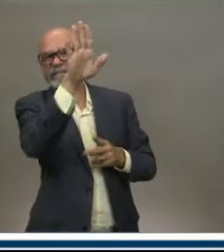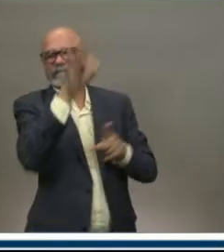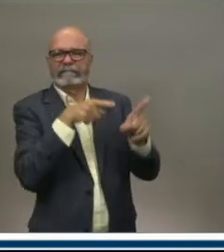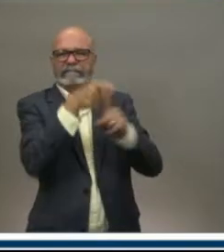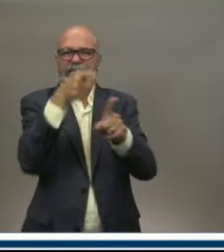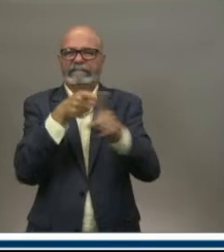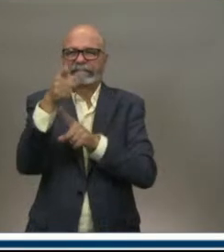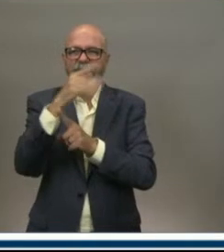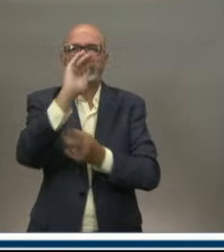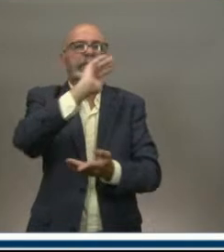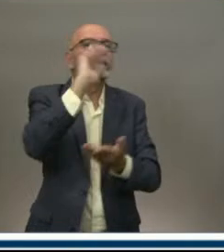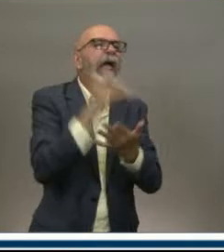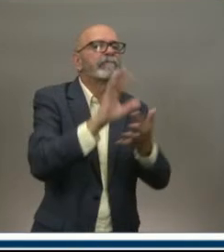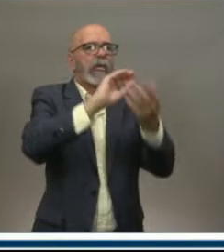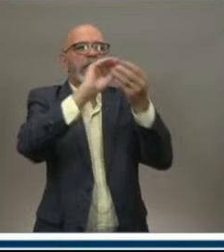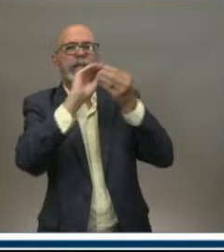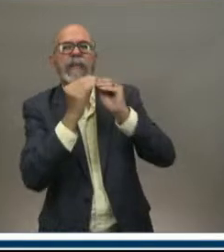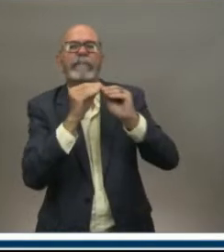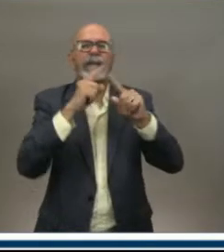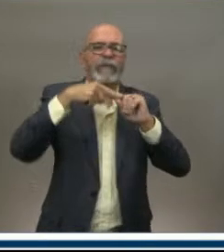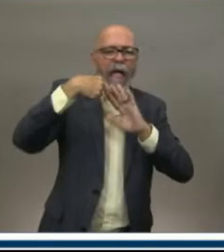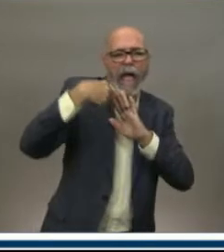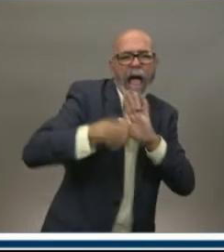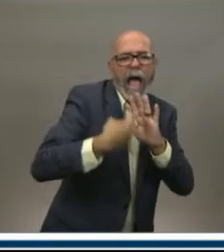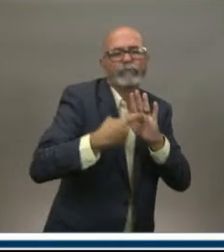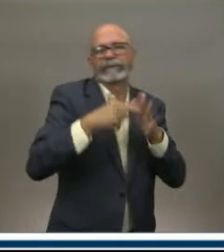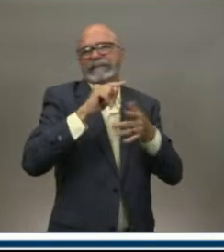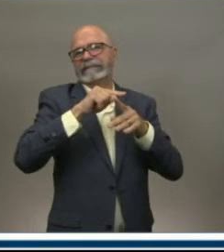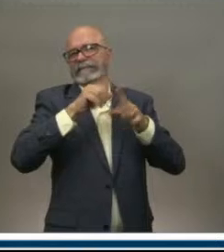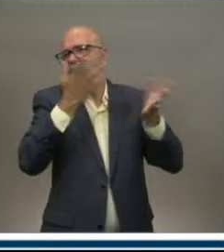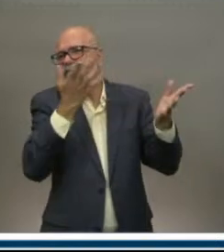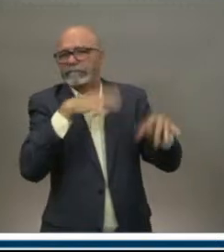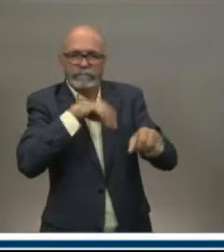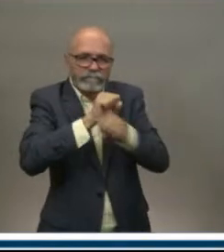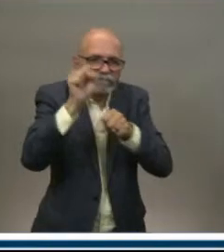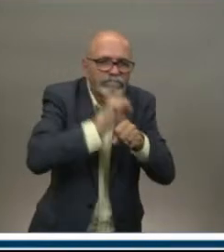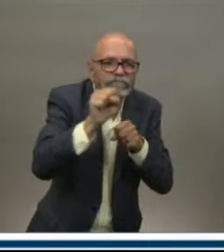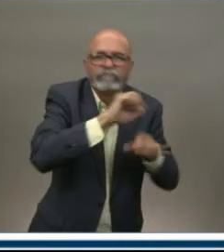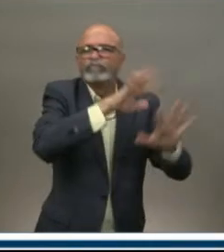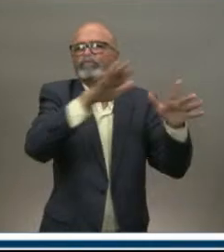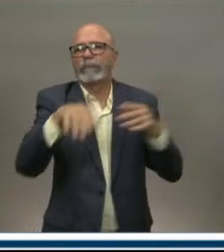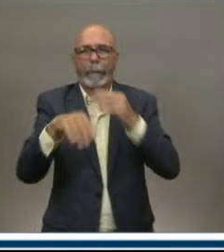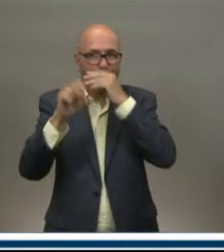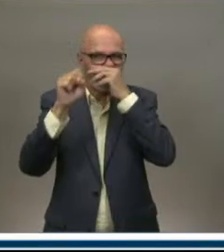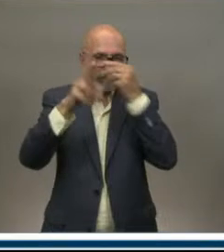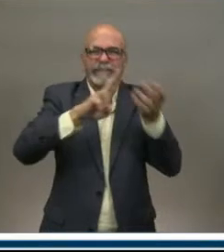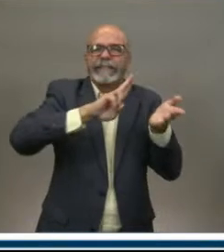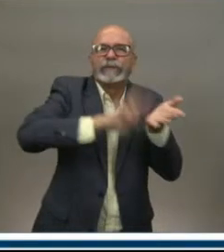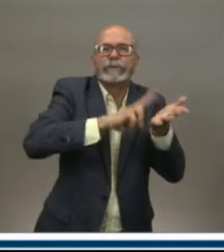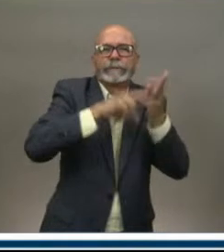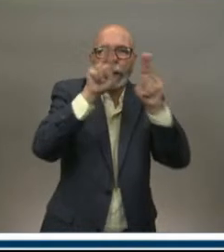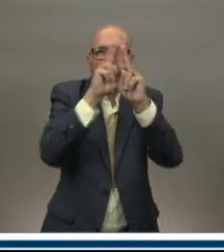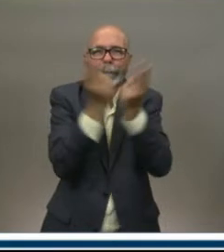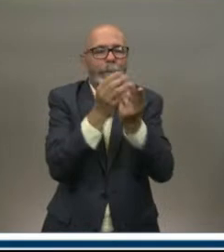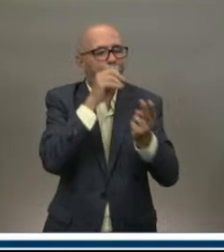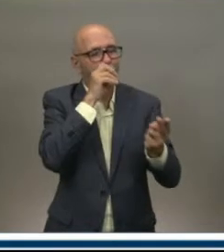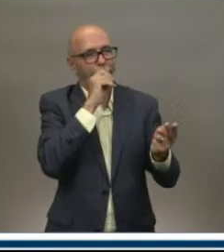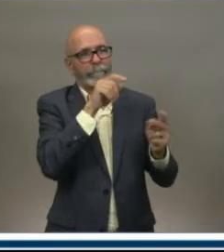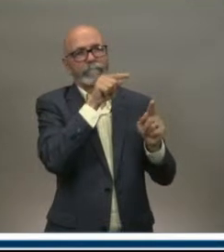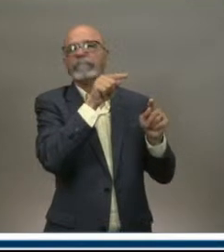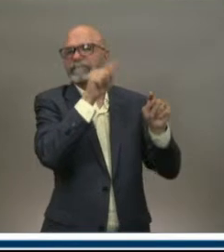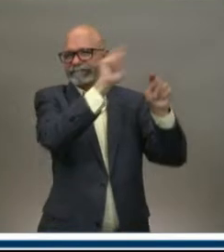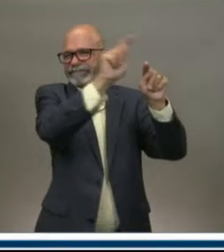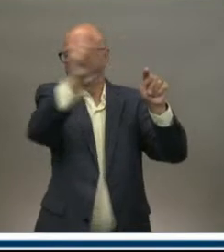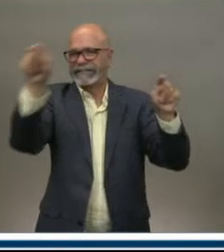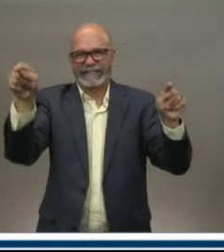facilities, and it refers to the Nurses Union Broken Homes Report, which has been out for, by my math, almost 6 years at